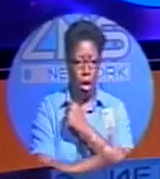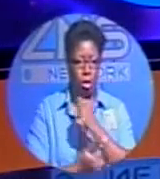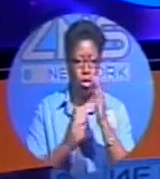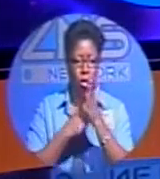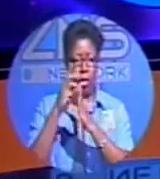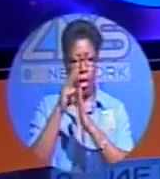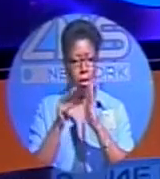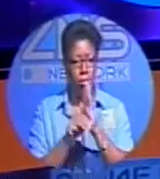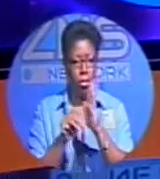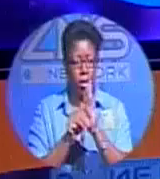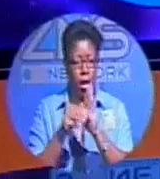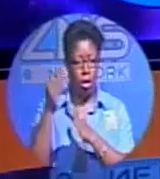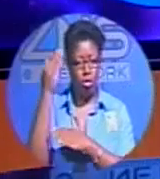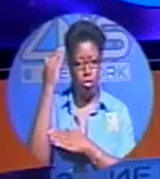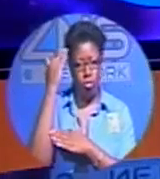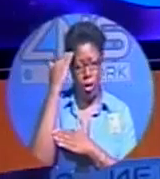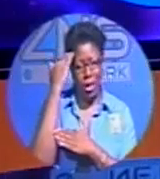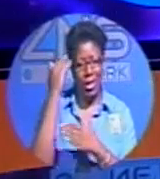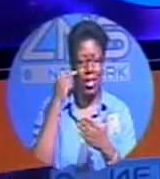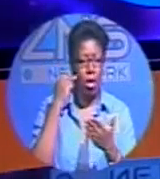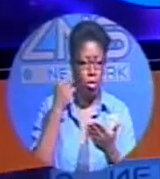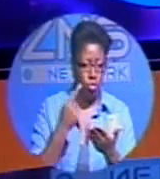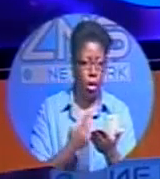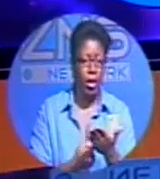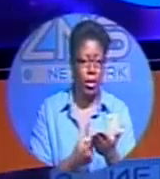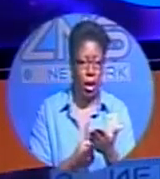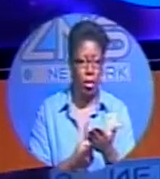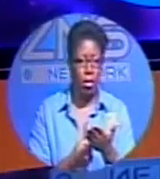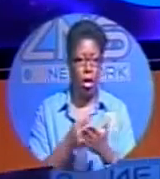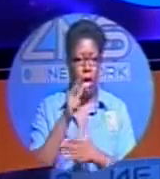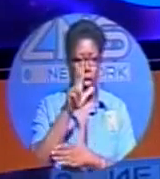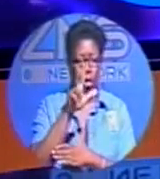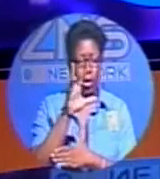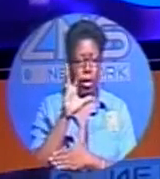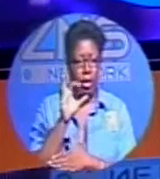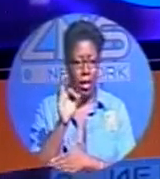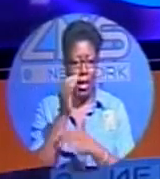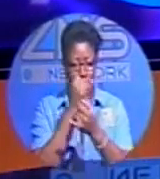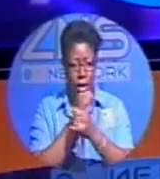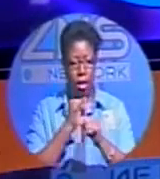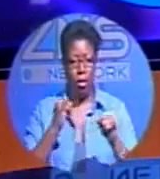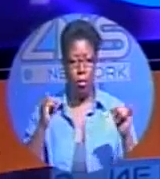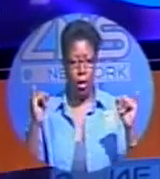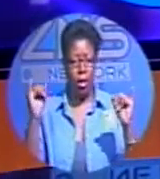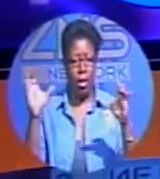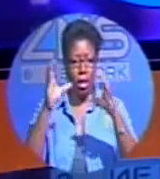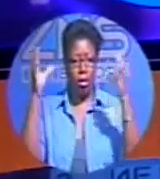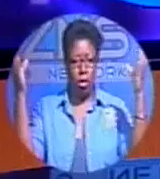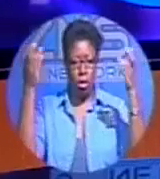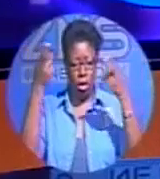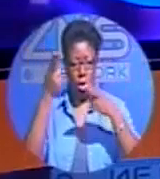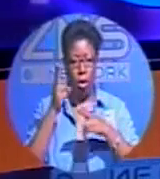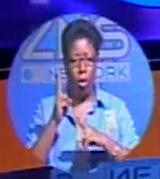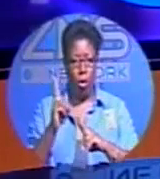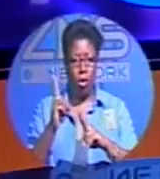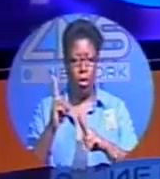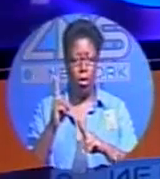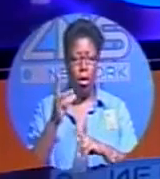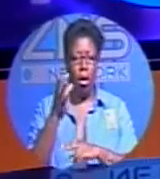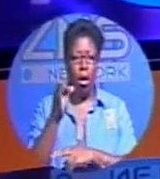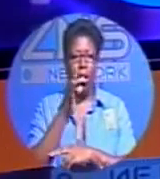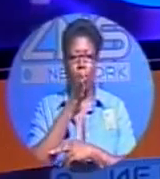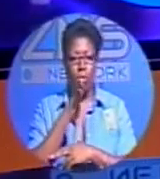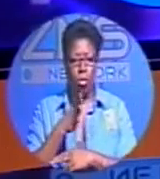being recognized, some posthumously. In fact, the 39th Independence celebrations are in honor of women and the suffrage